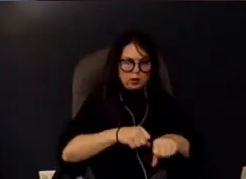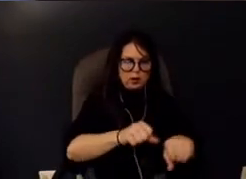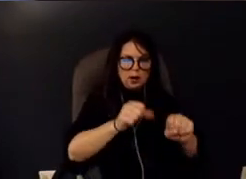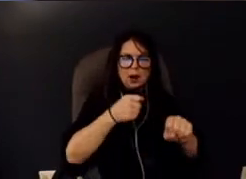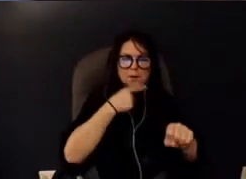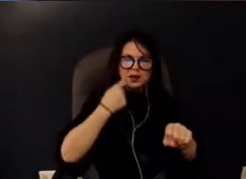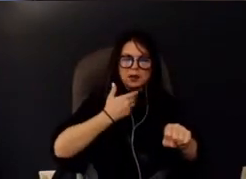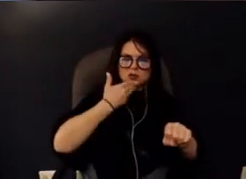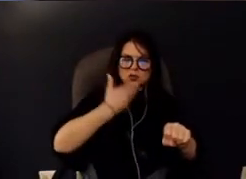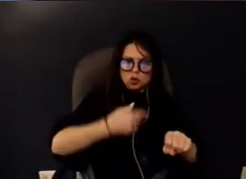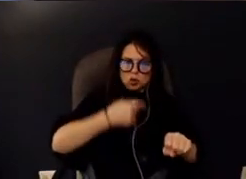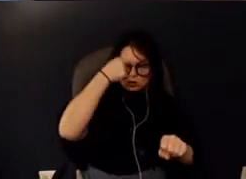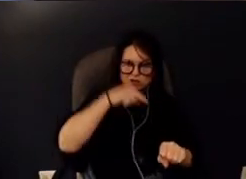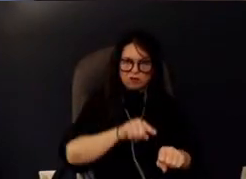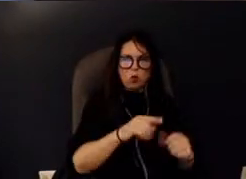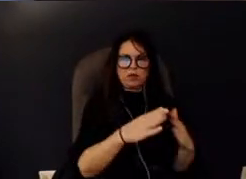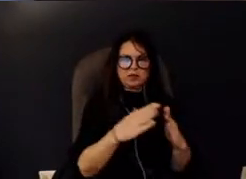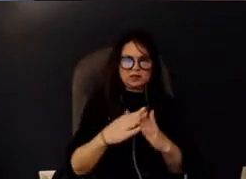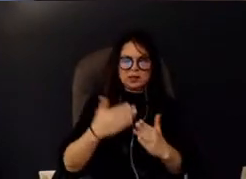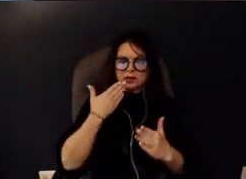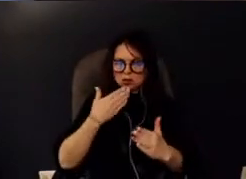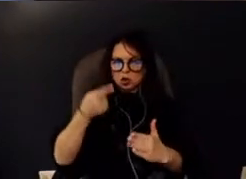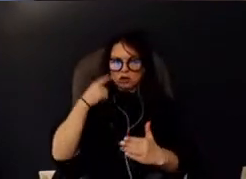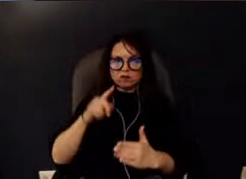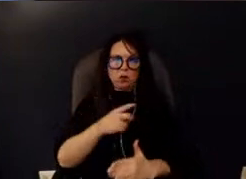further equity.